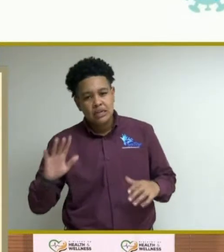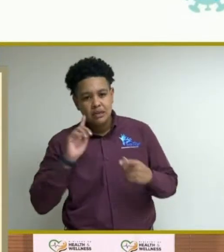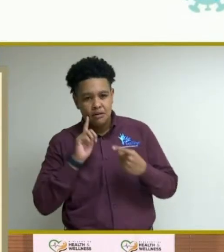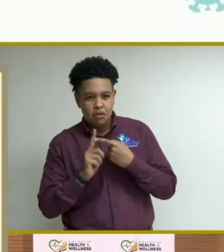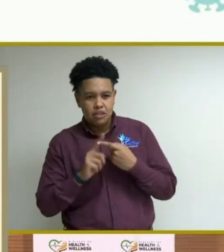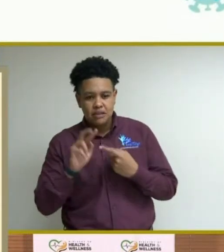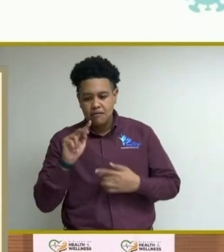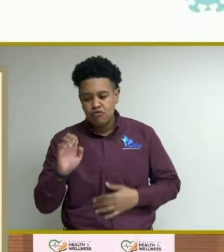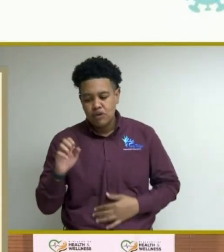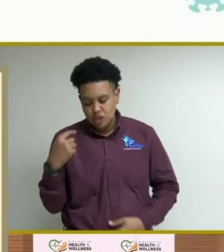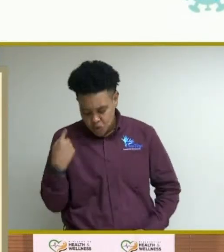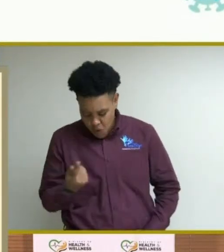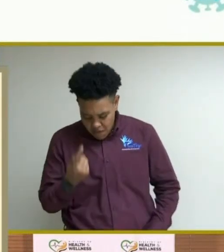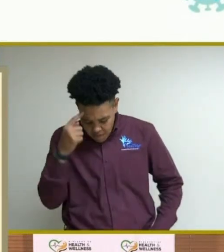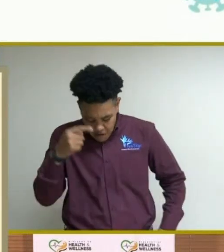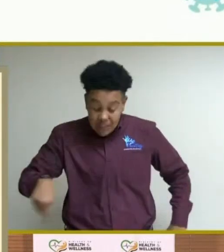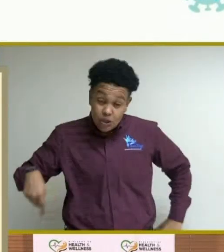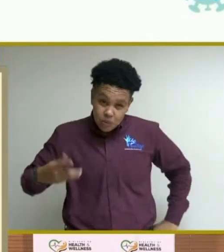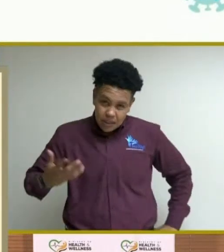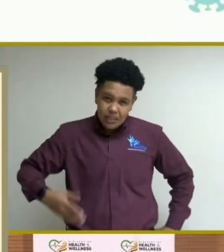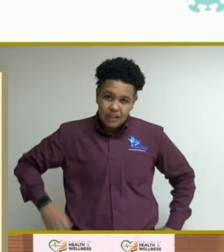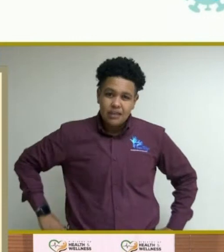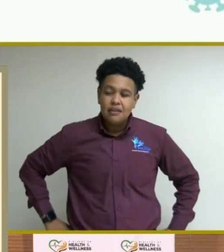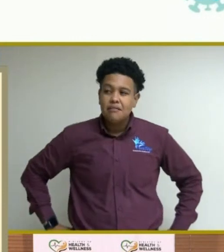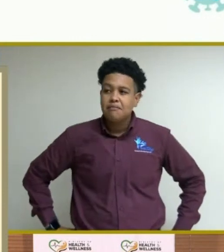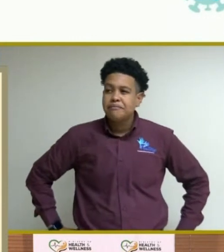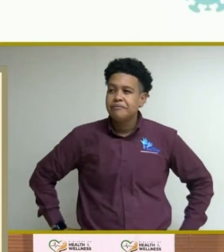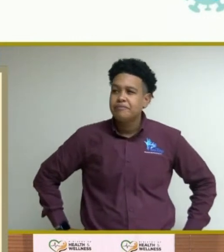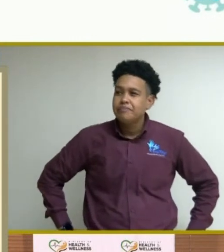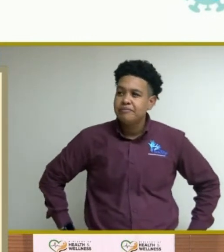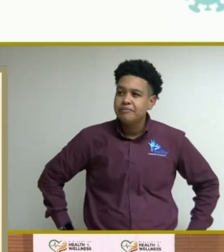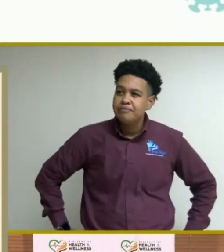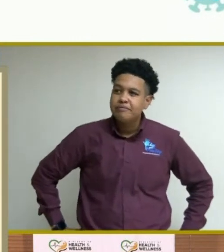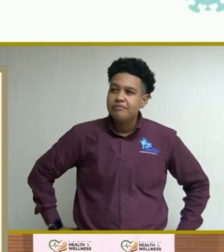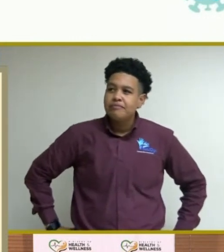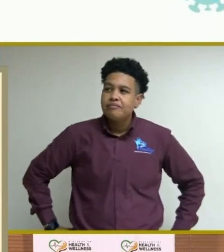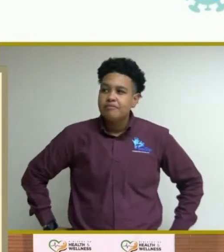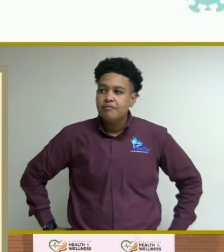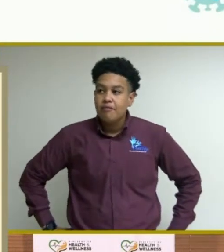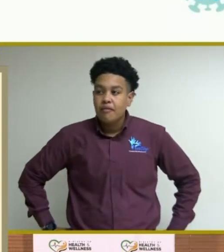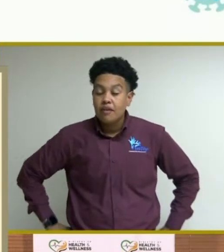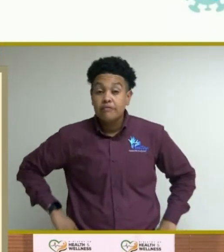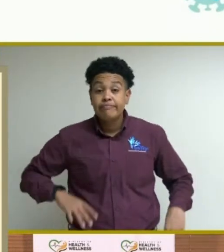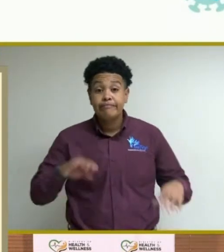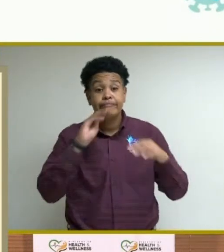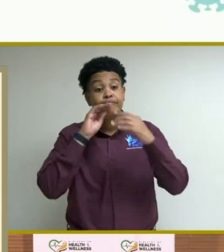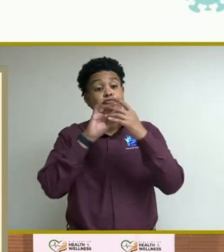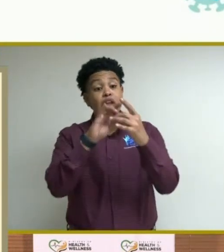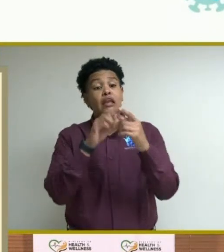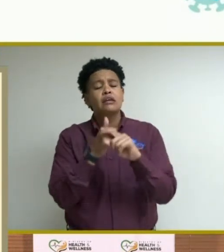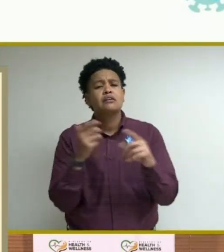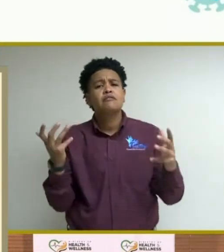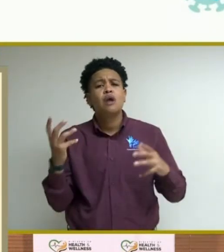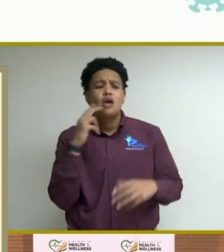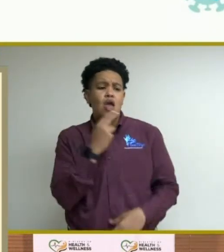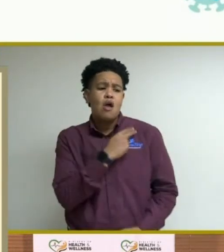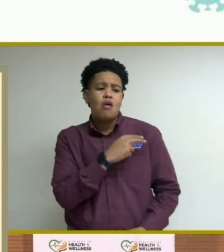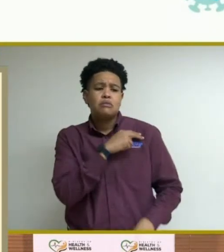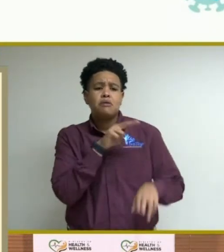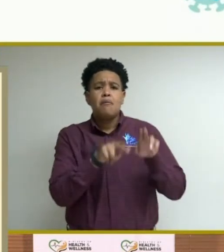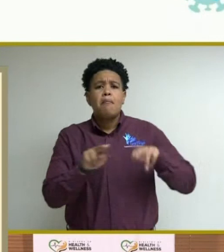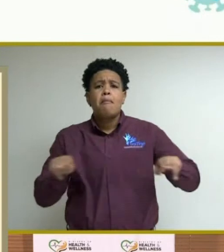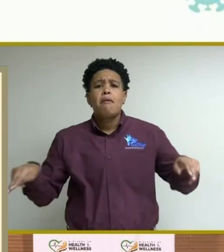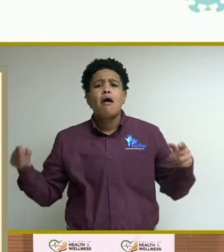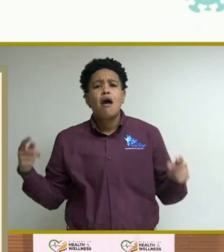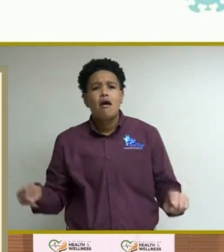positivity rate so far for this week. Next slide. In terms of the